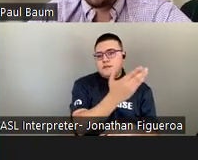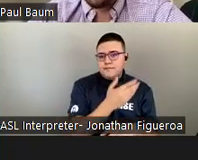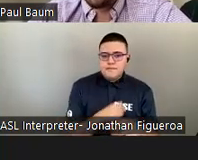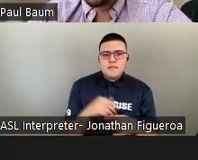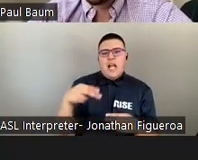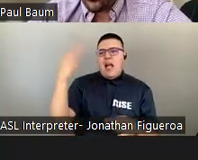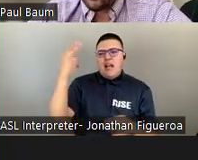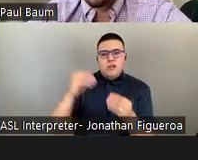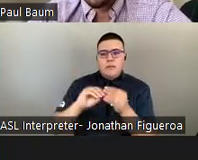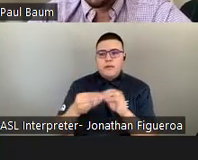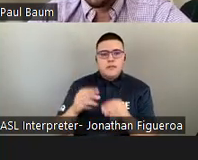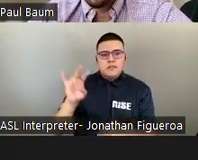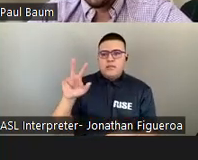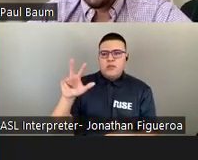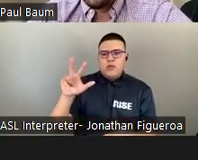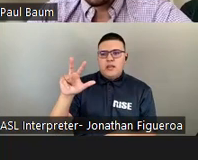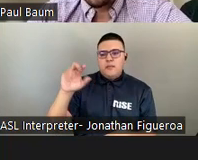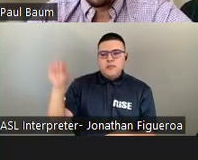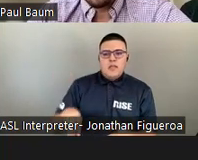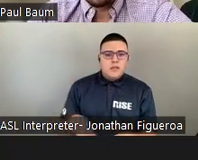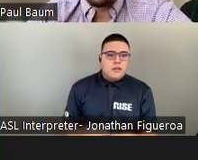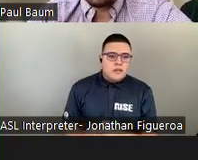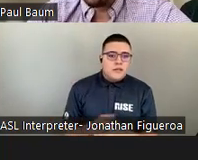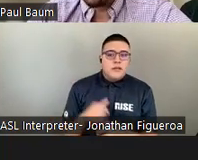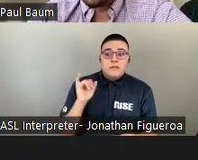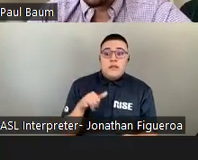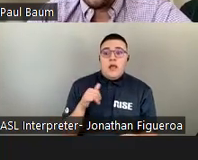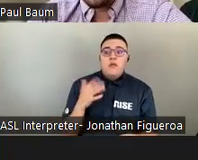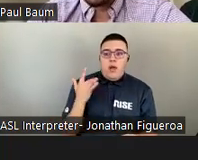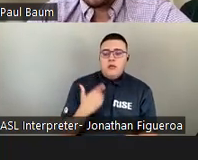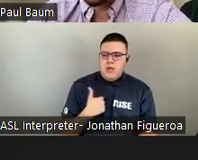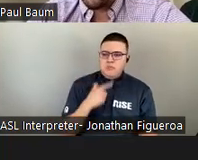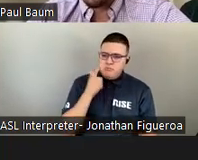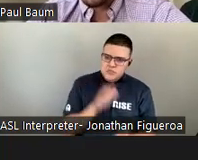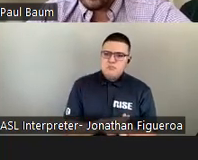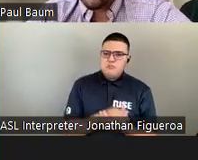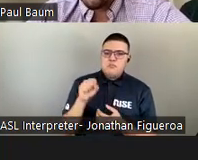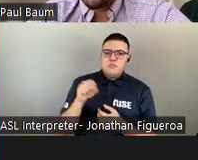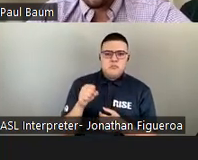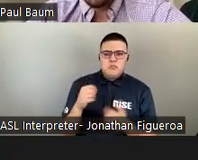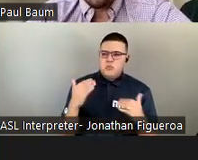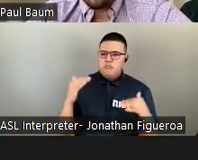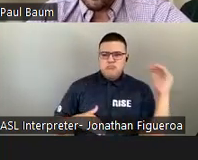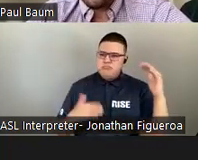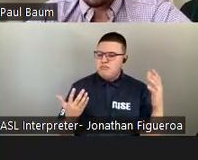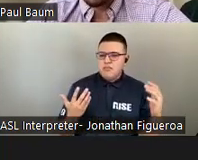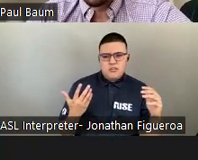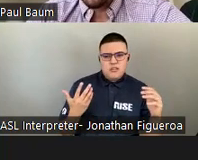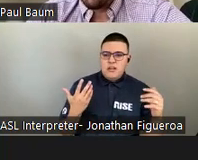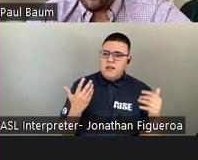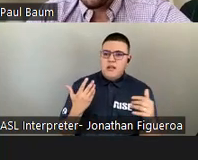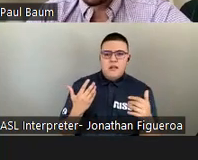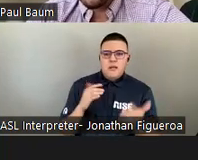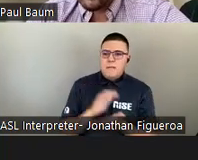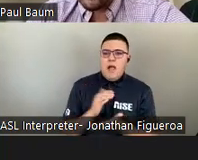73%. This is a lot. This is the reason I believe there is a disproportionate amount